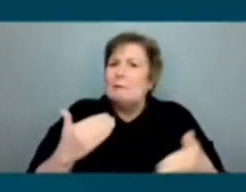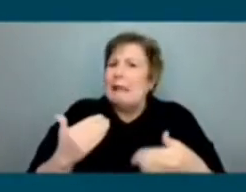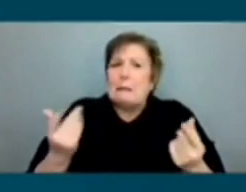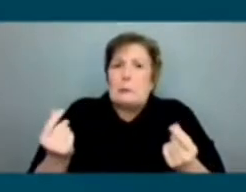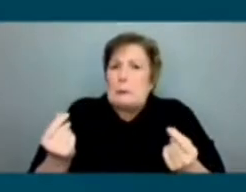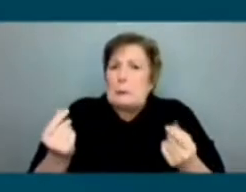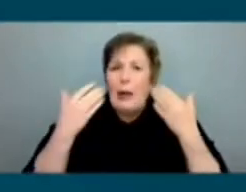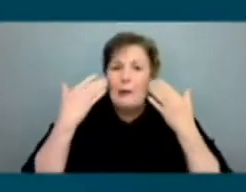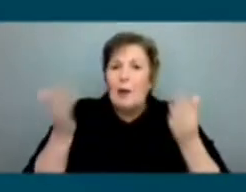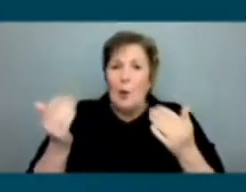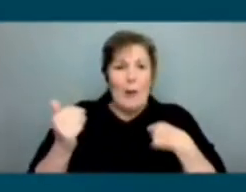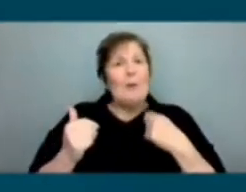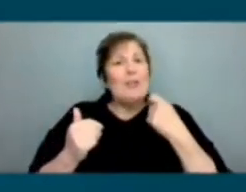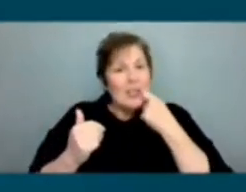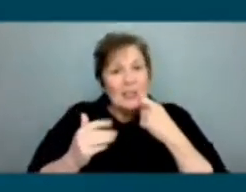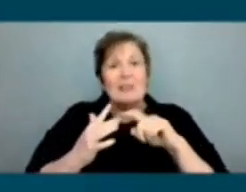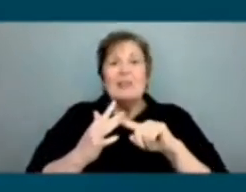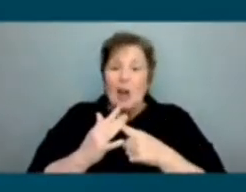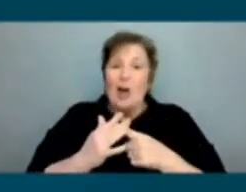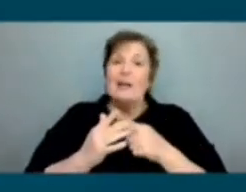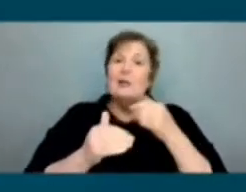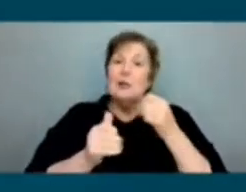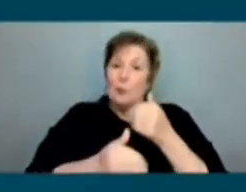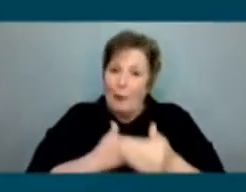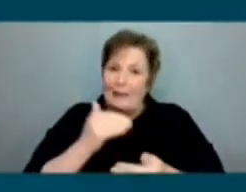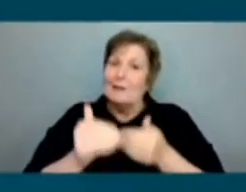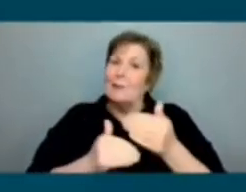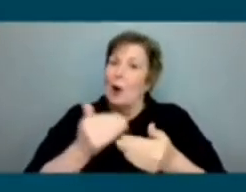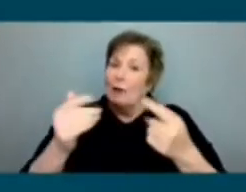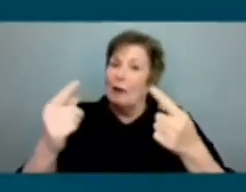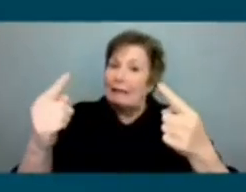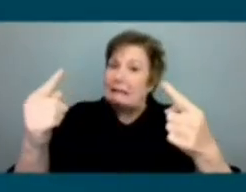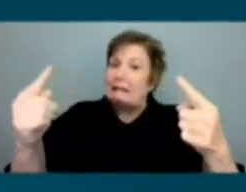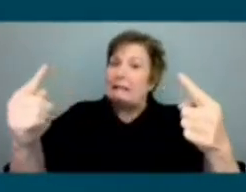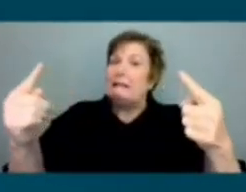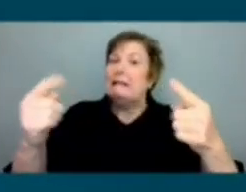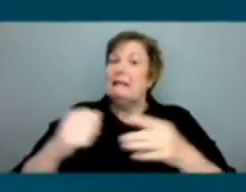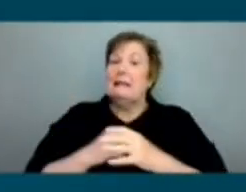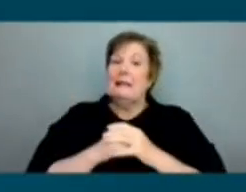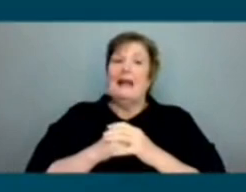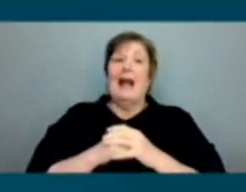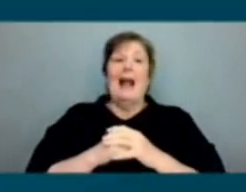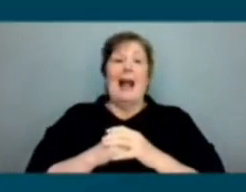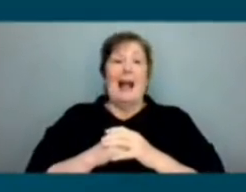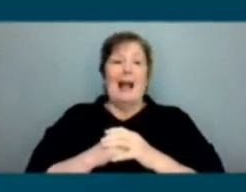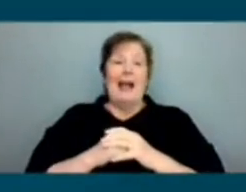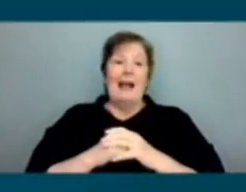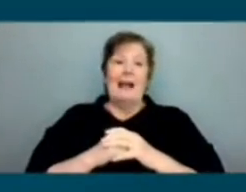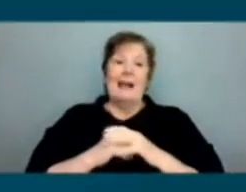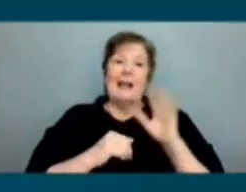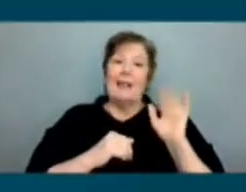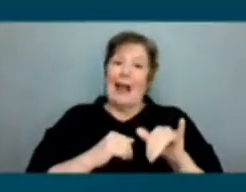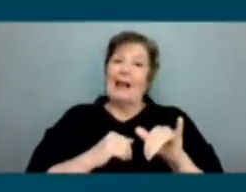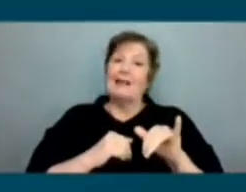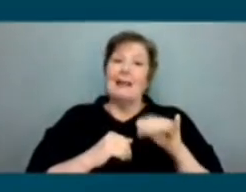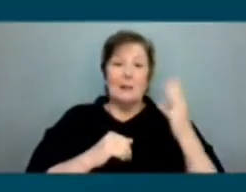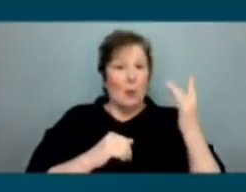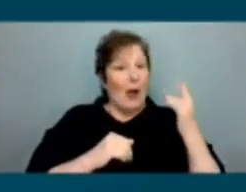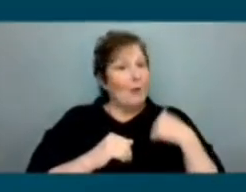just starting to make some progress." And that, my colleagues, is why we are